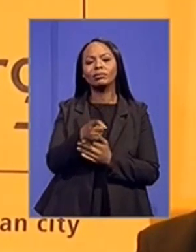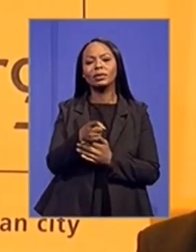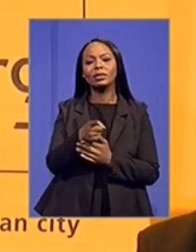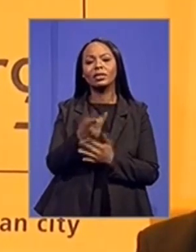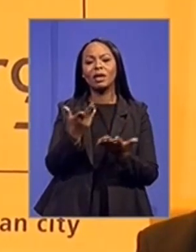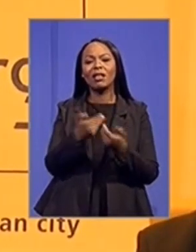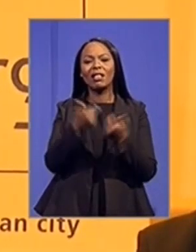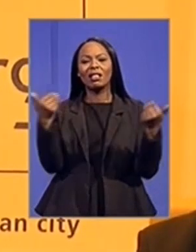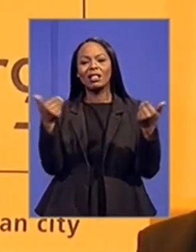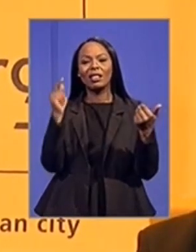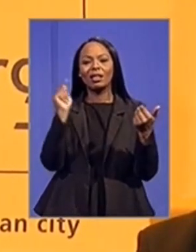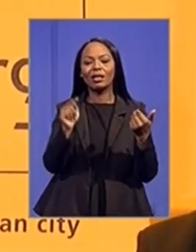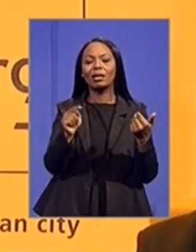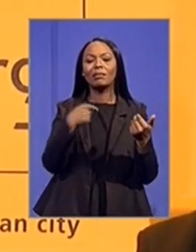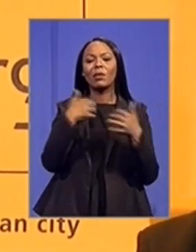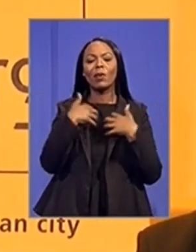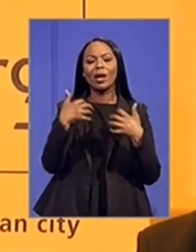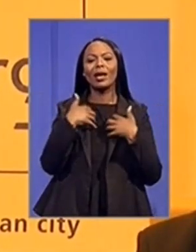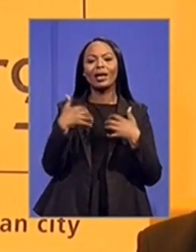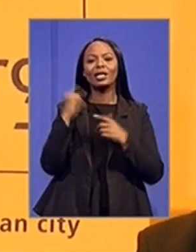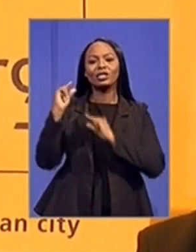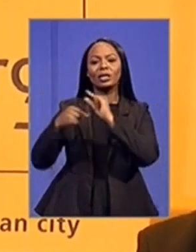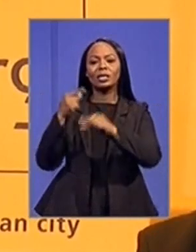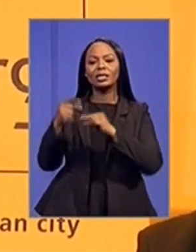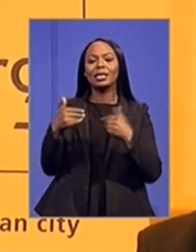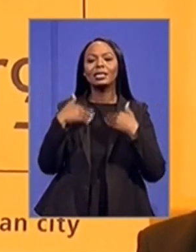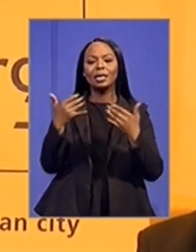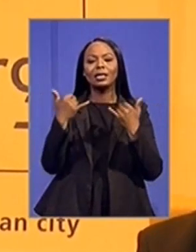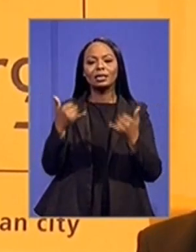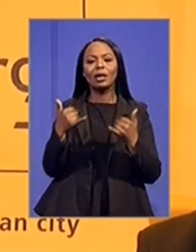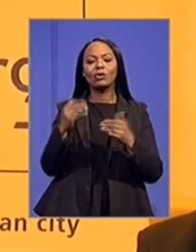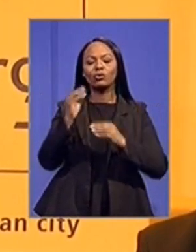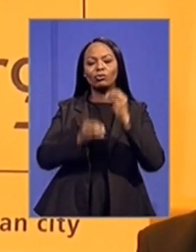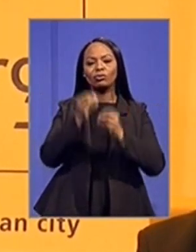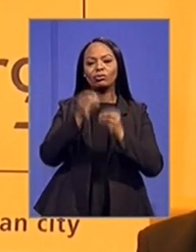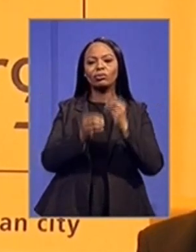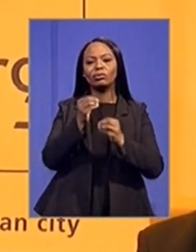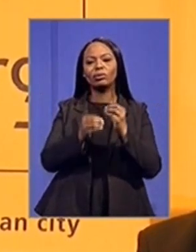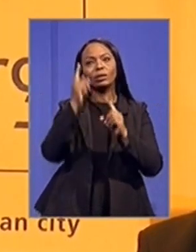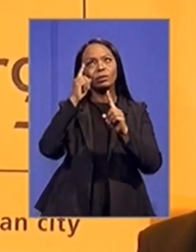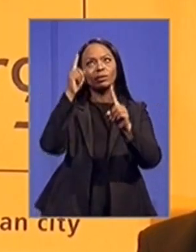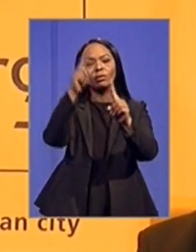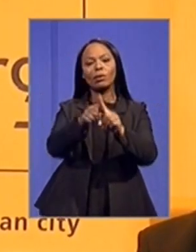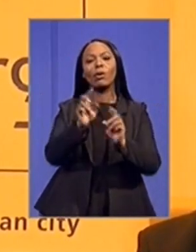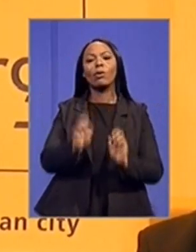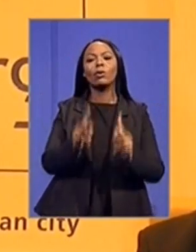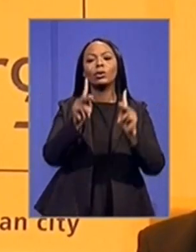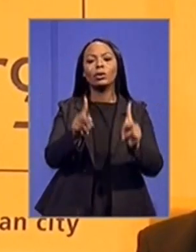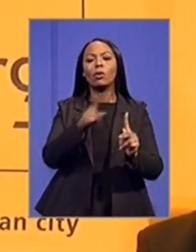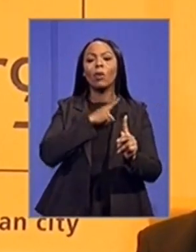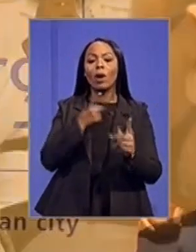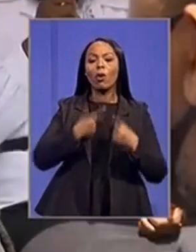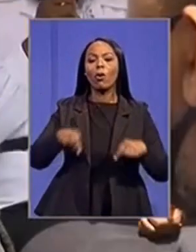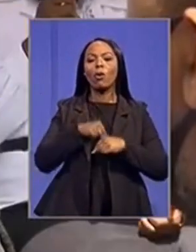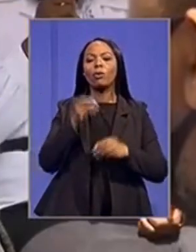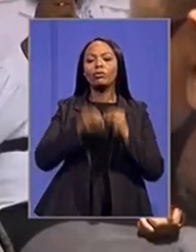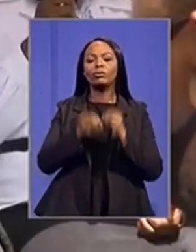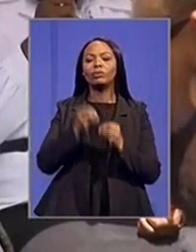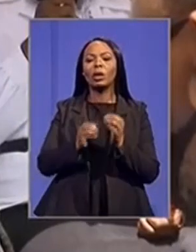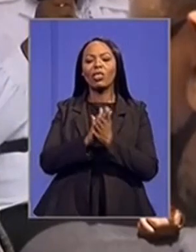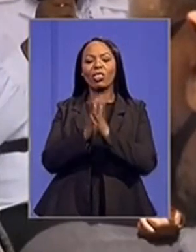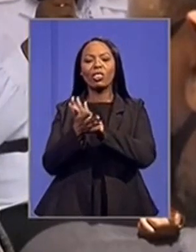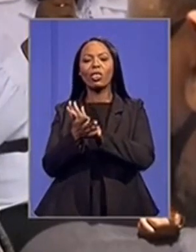ready as a generation to start rebuilding the bridges that many of us have destroyed with our own hands.